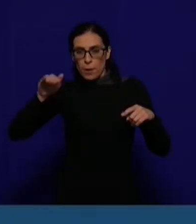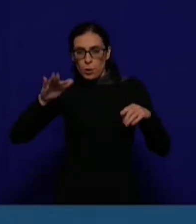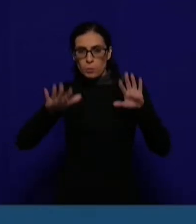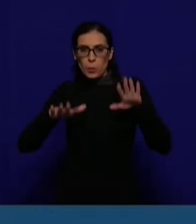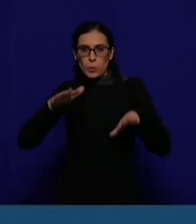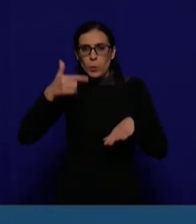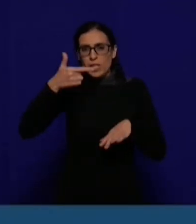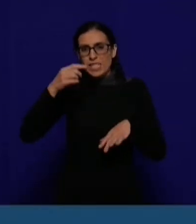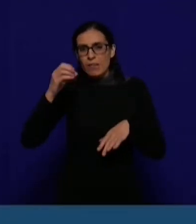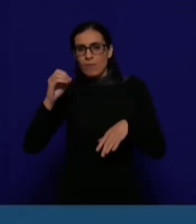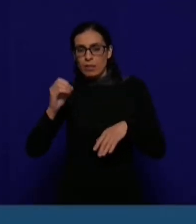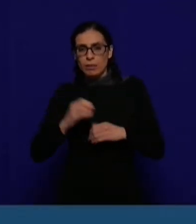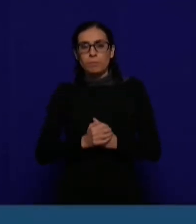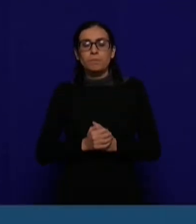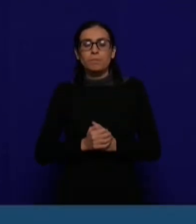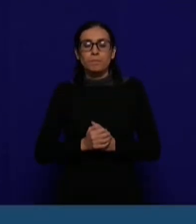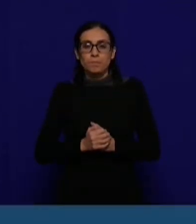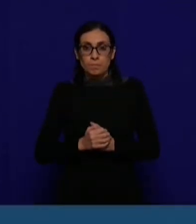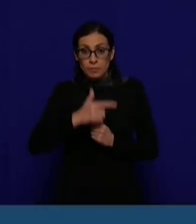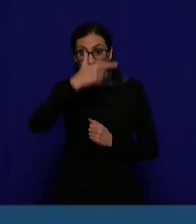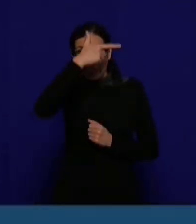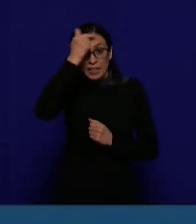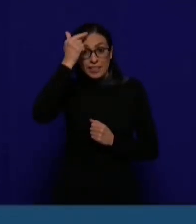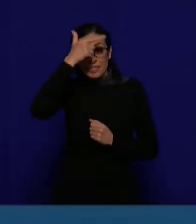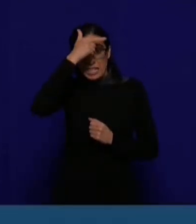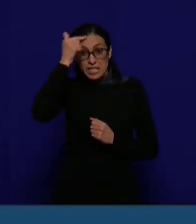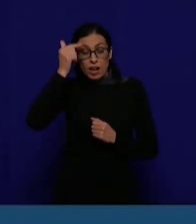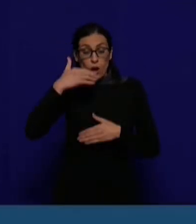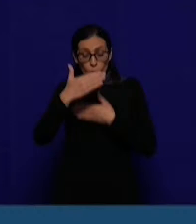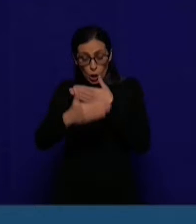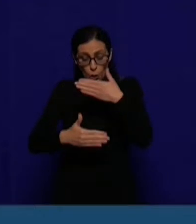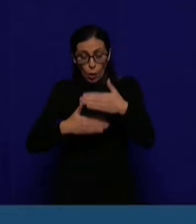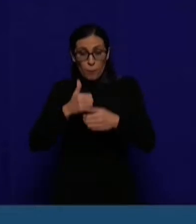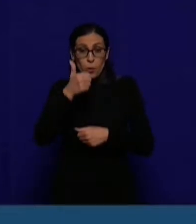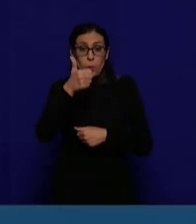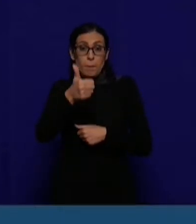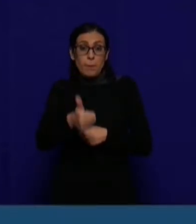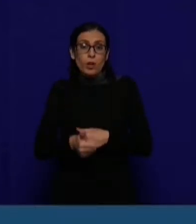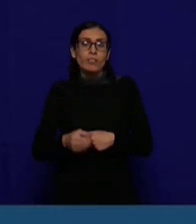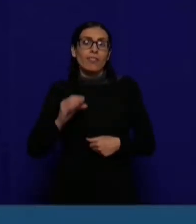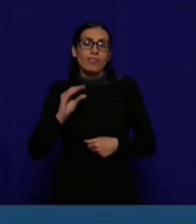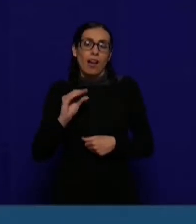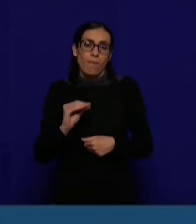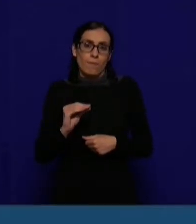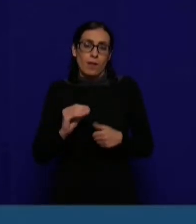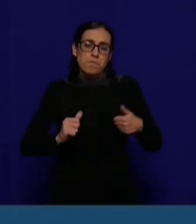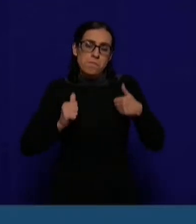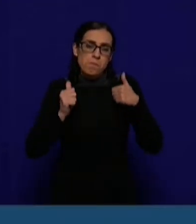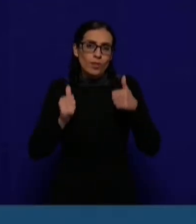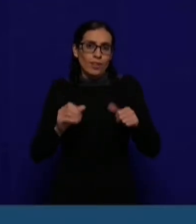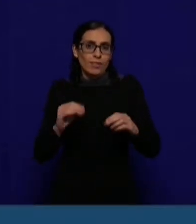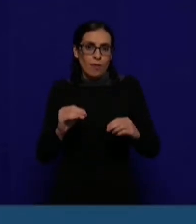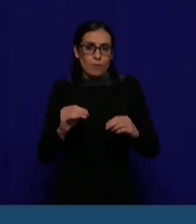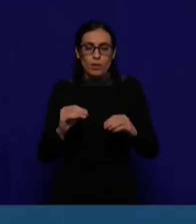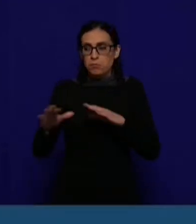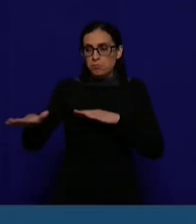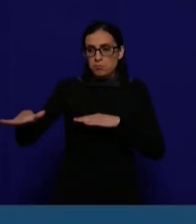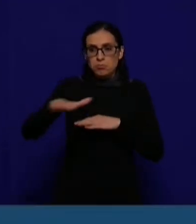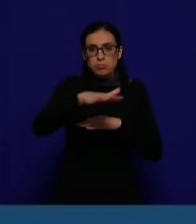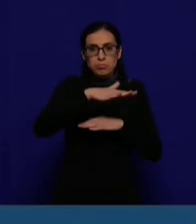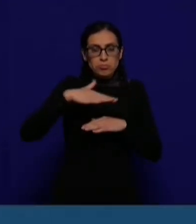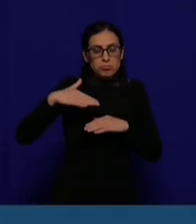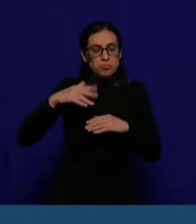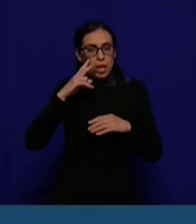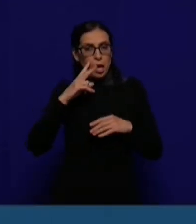sena. Testing importanti ħafna jibqa' għaddej anka minn taħdidiet li jkollna mill-ECDC, hemmhekk